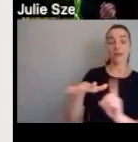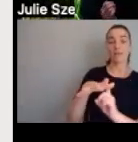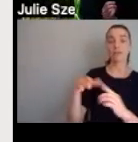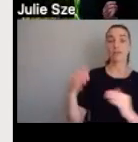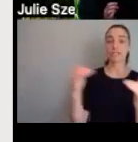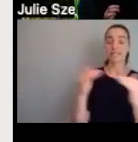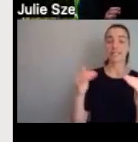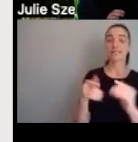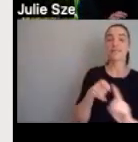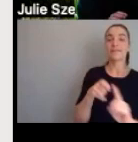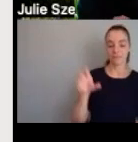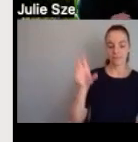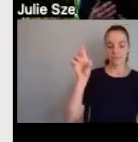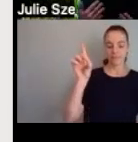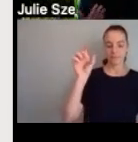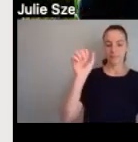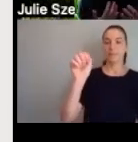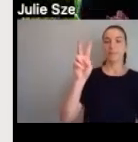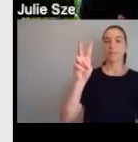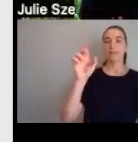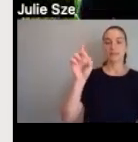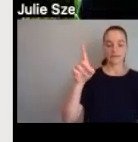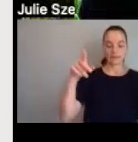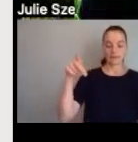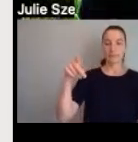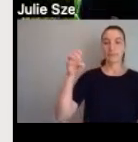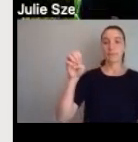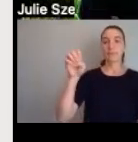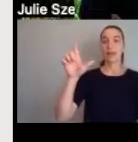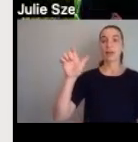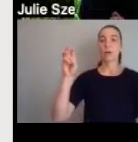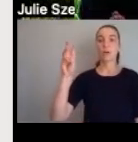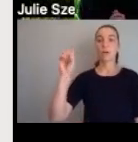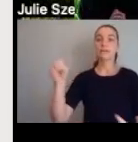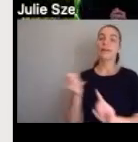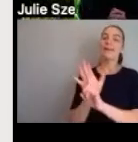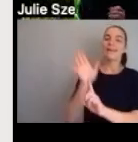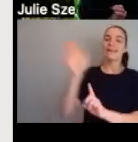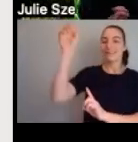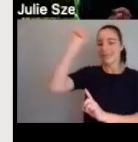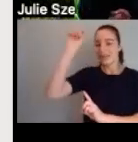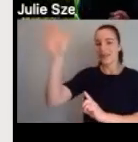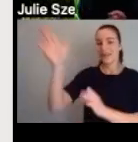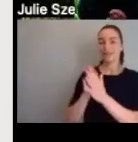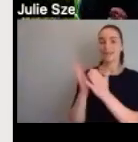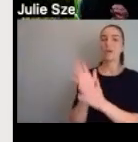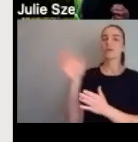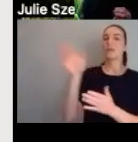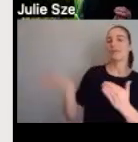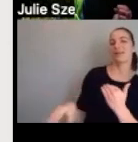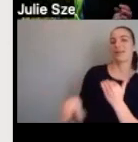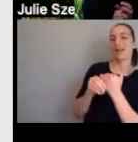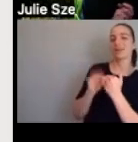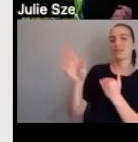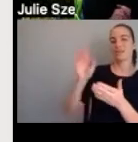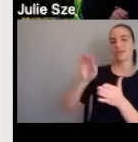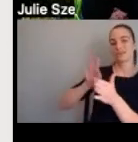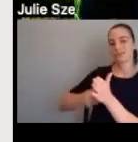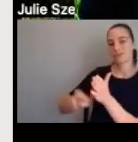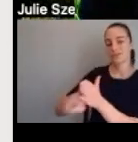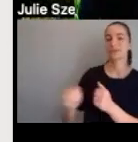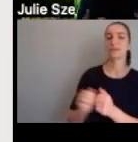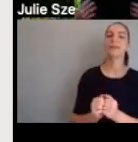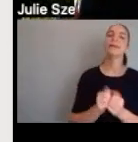what he tries to do and what I'm trying to sort of parallel is to think about what it means as these terms like environmental justice and climate